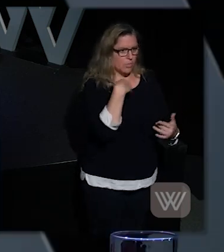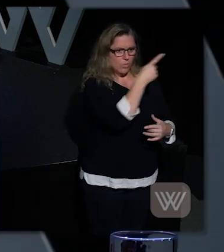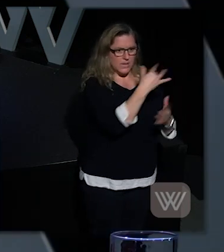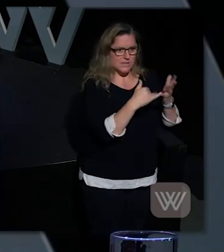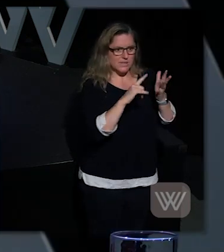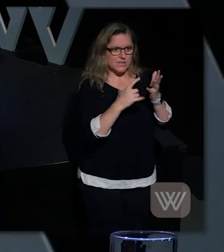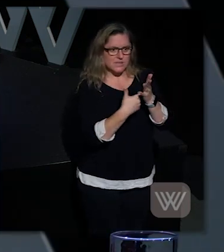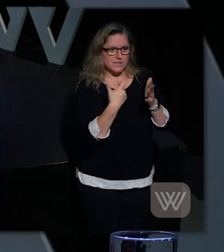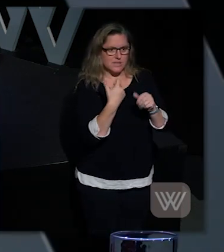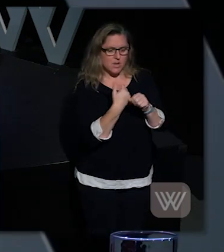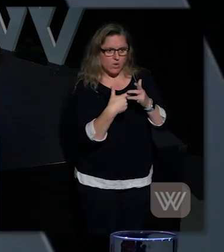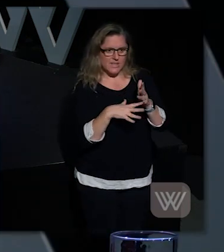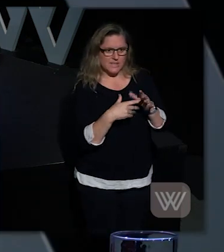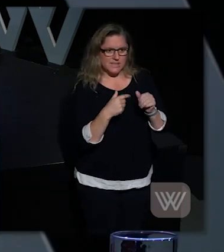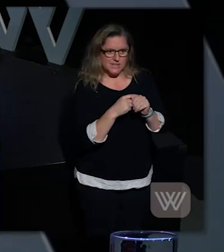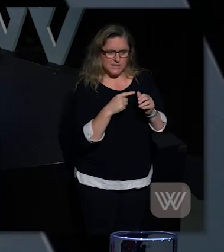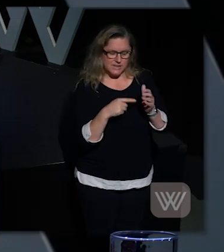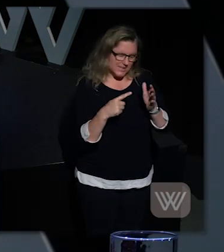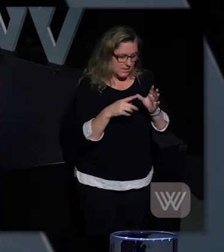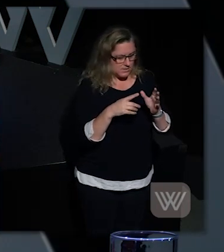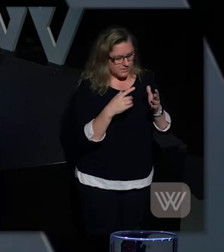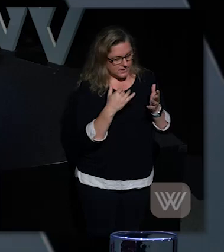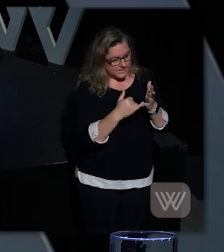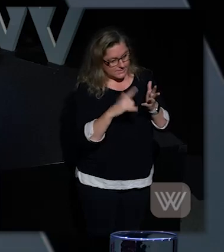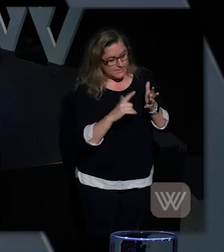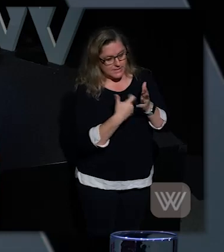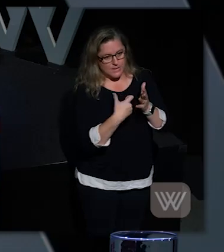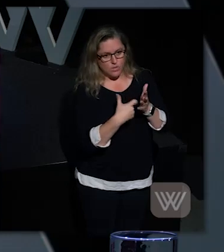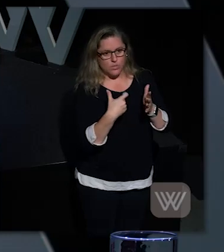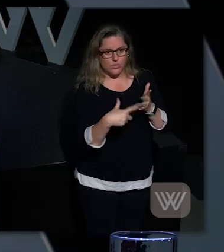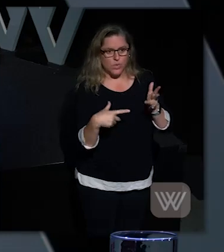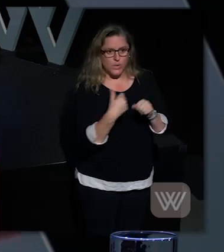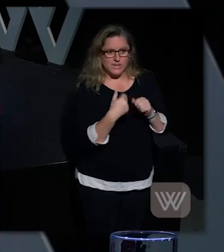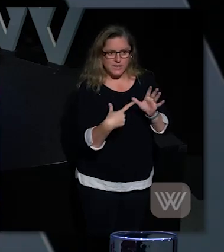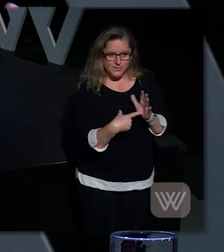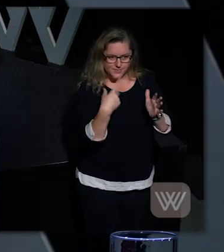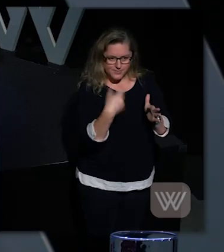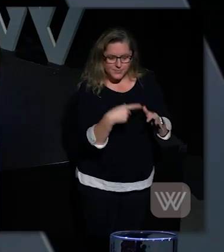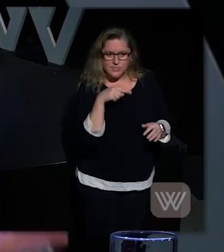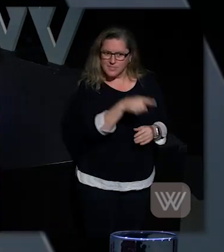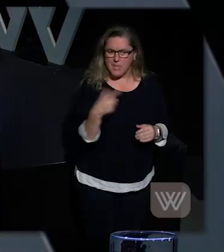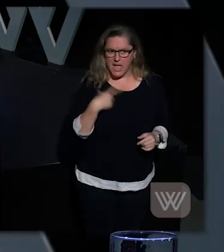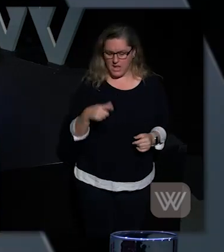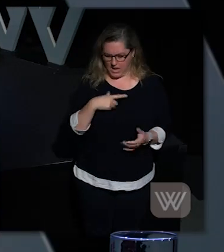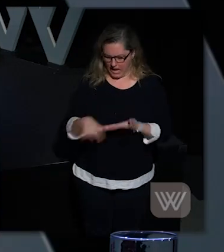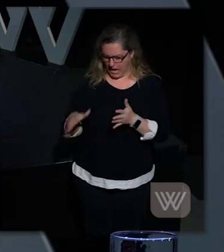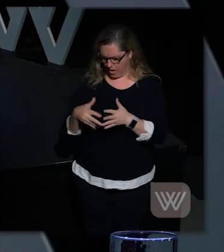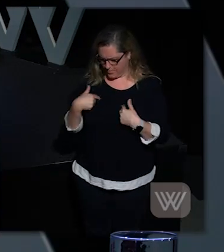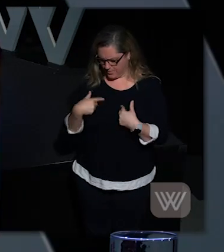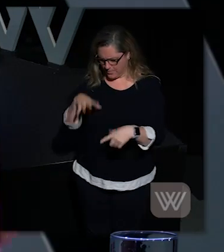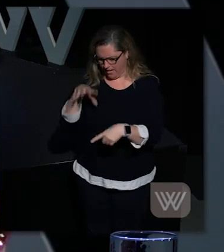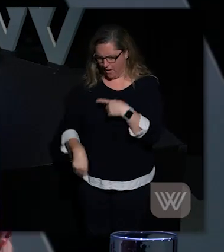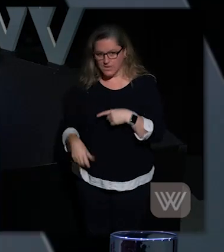So the genesis for me becoming a cyber hate expert is really weird, and I mean, I never dreamed of this. I never was interested in the internet. I